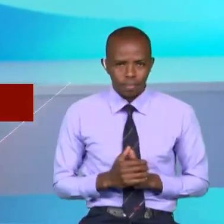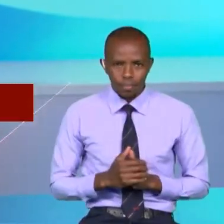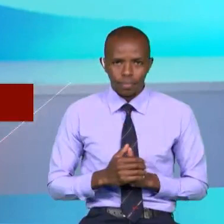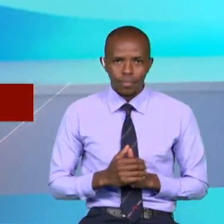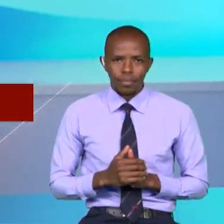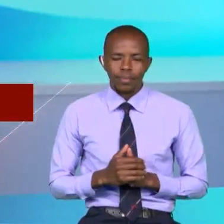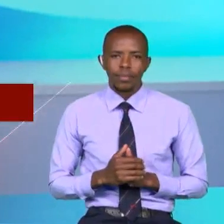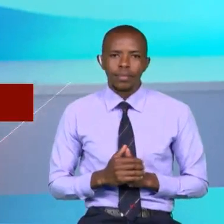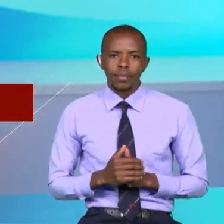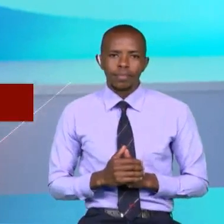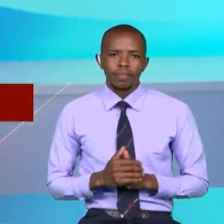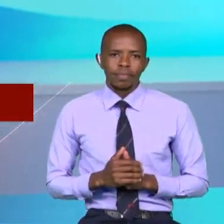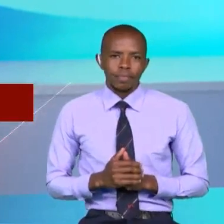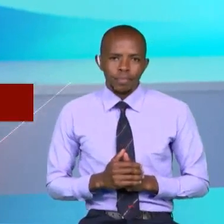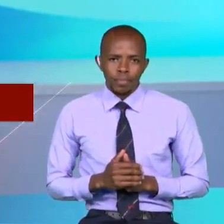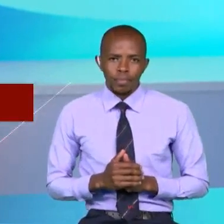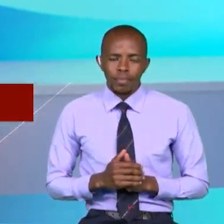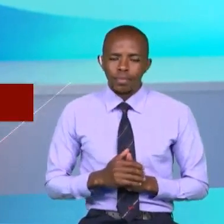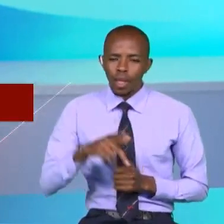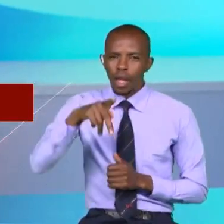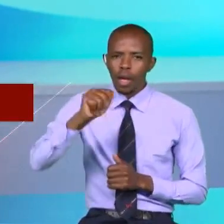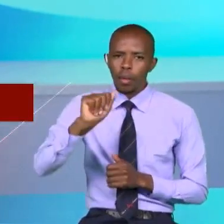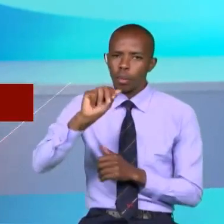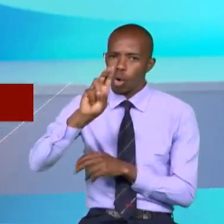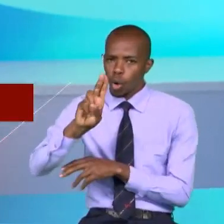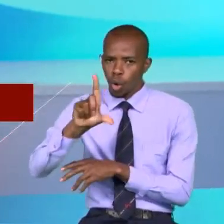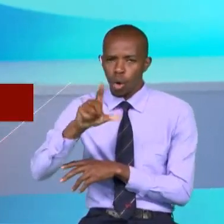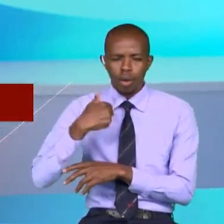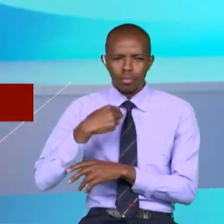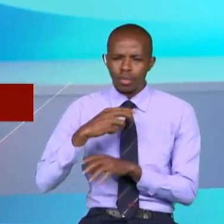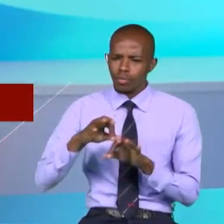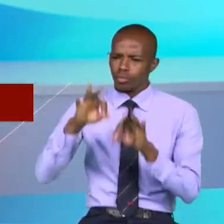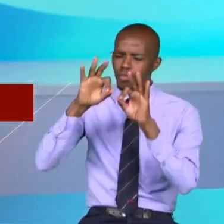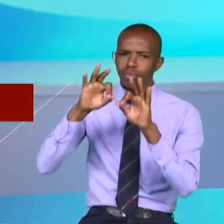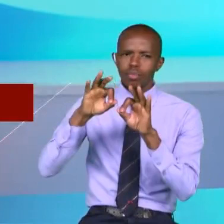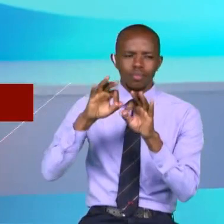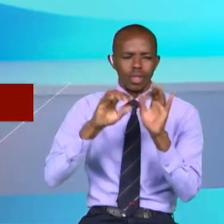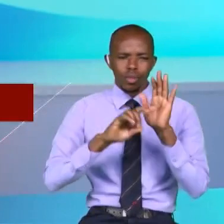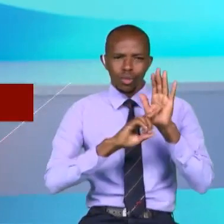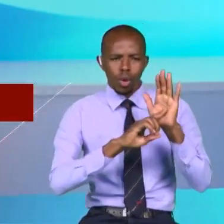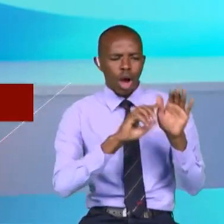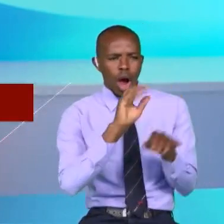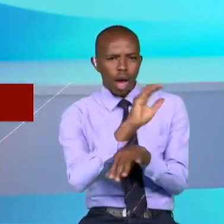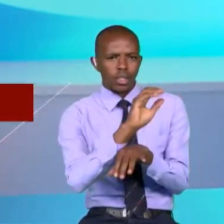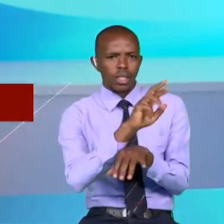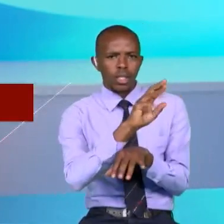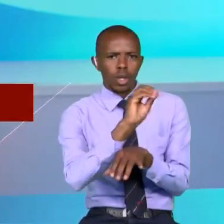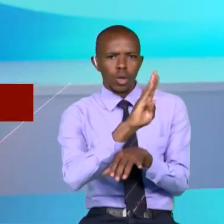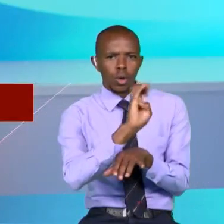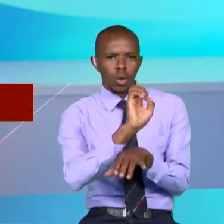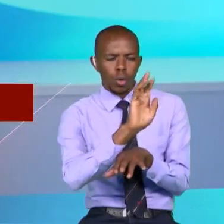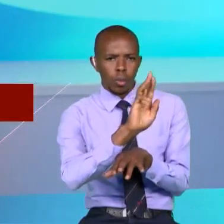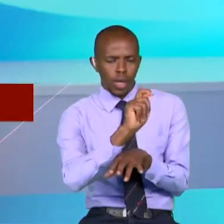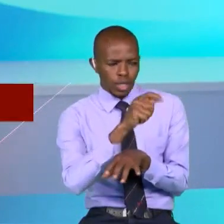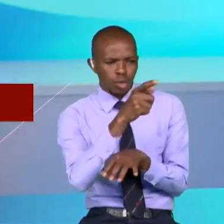is Ambenge Oyando. Paul Karaoke, I have my eyes on the show. Ask Robert, what happened from being a critic